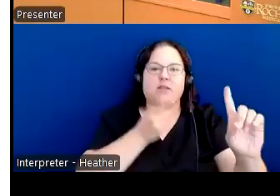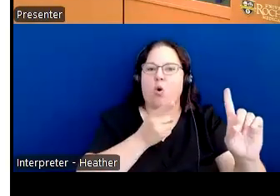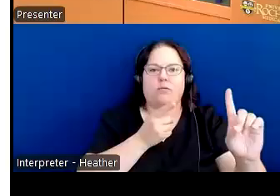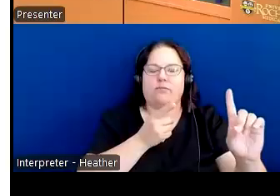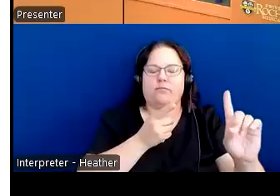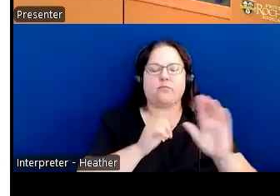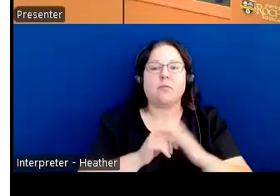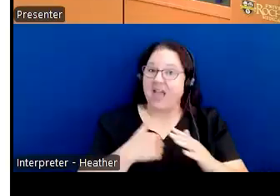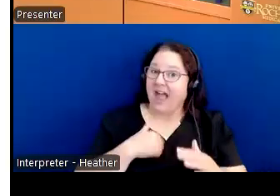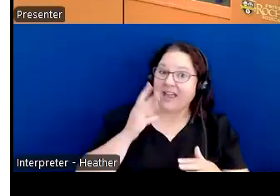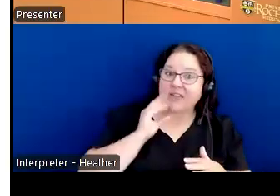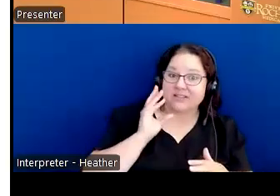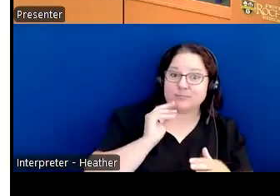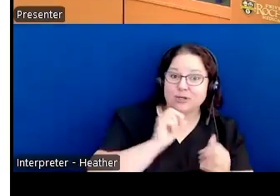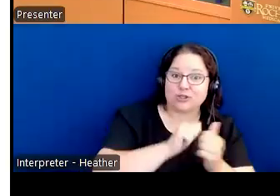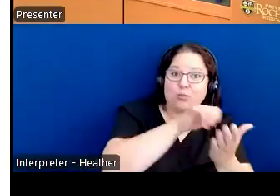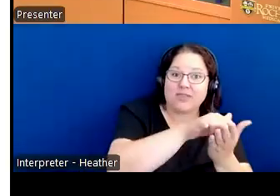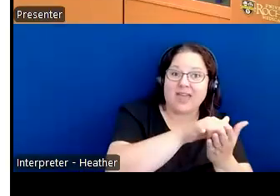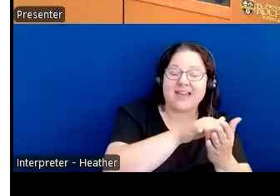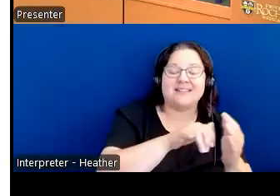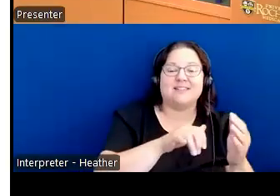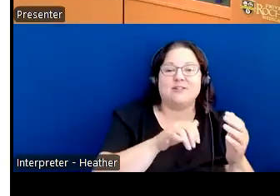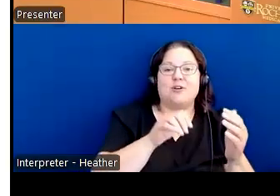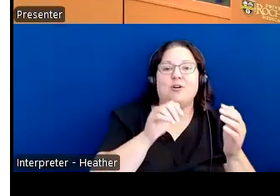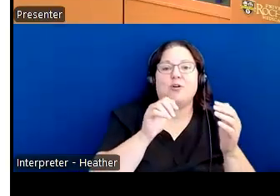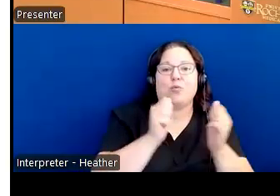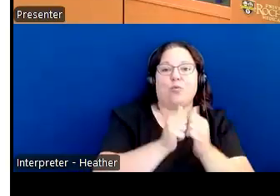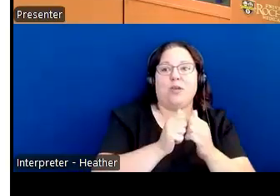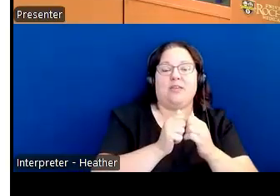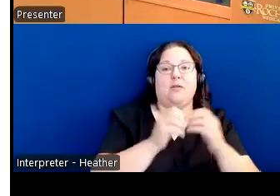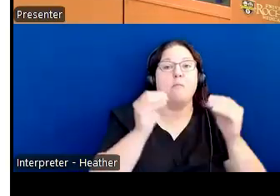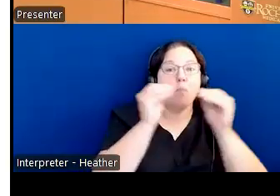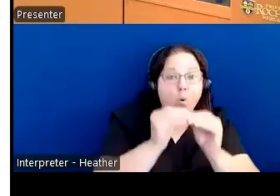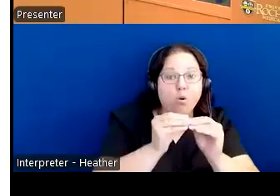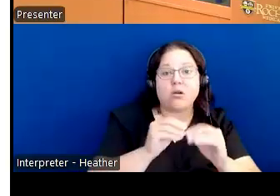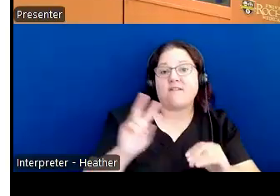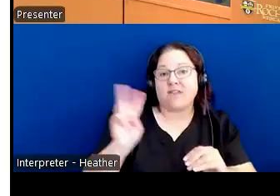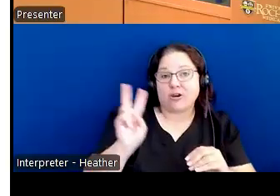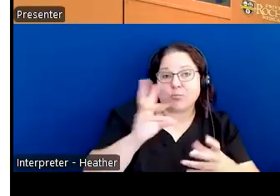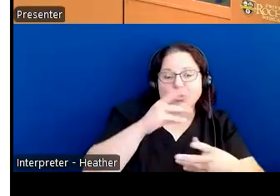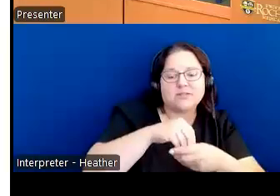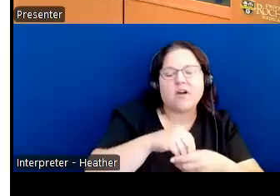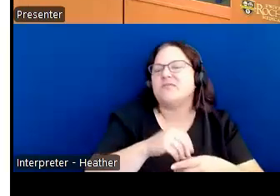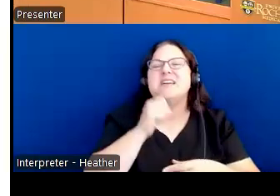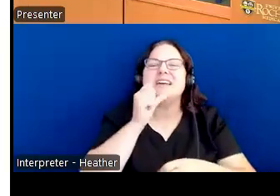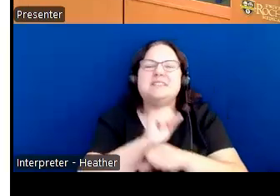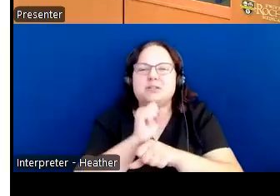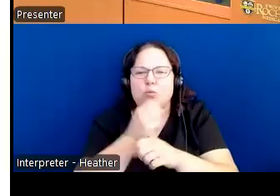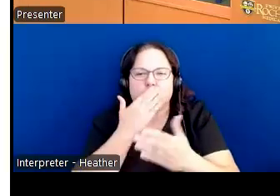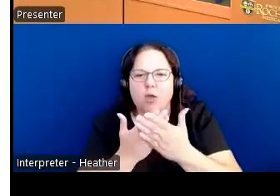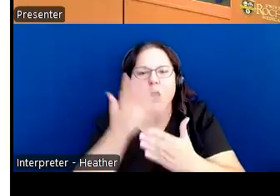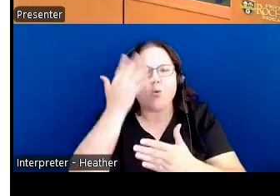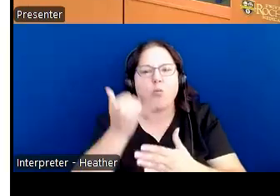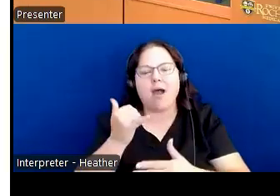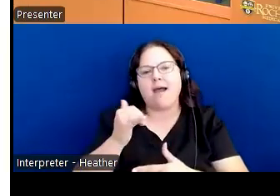I have done those things with much larger numbers of variables. It doesn't work that well because the base rate